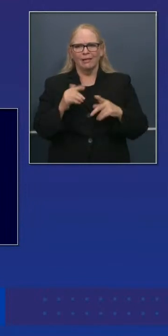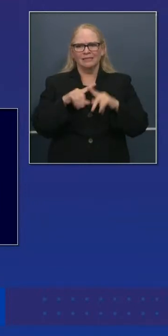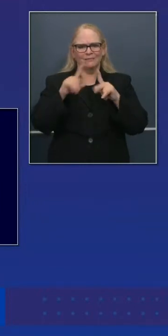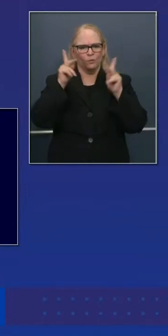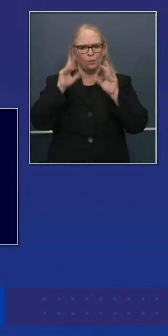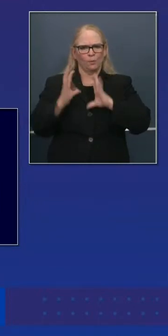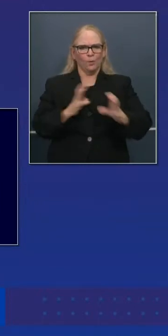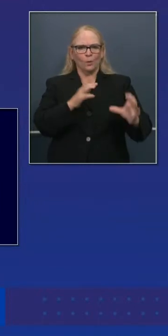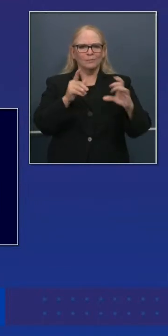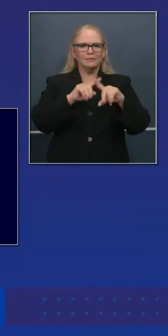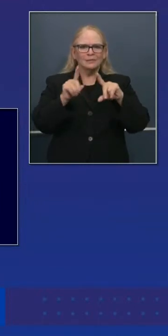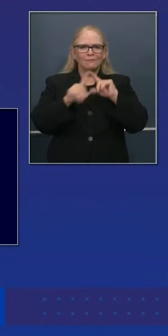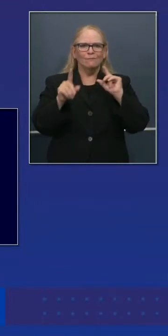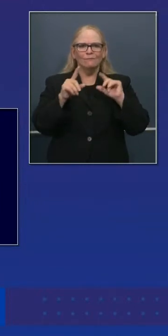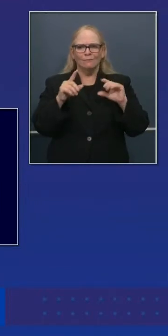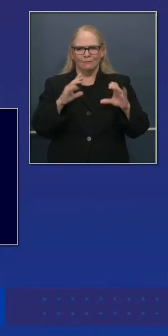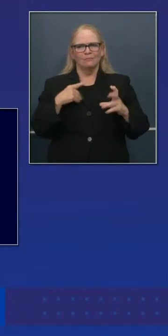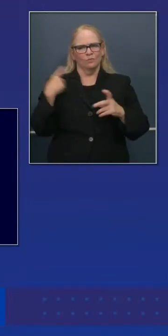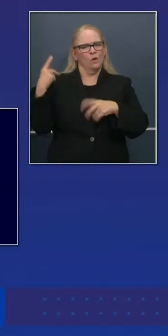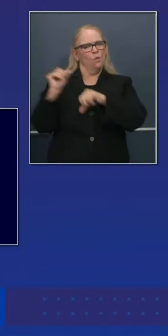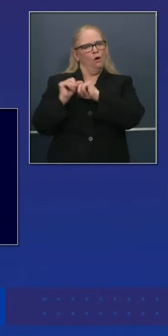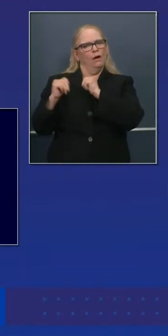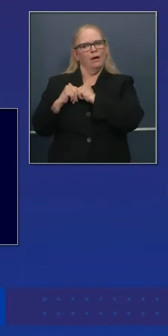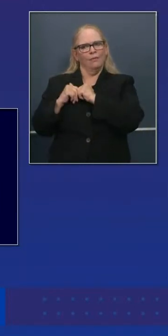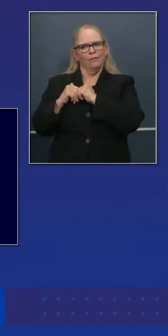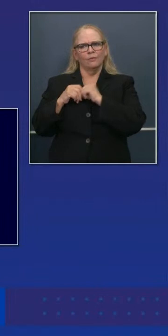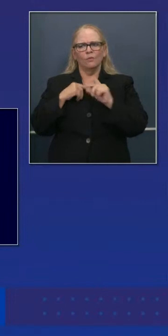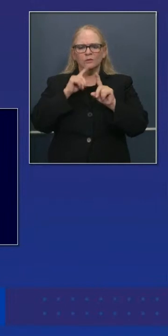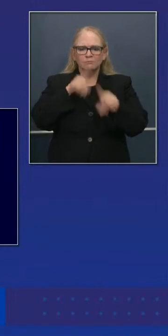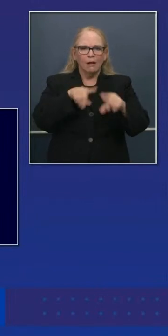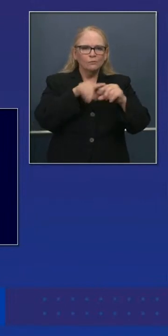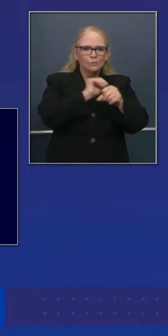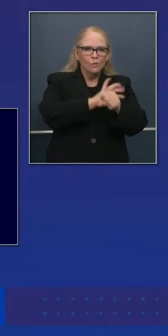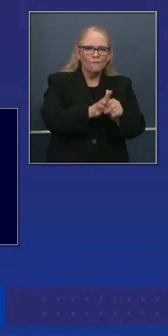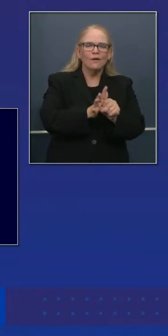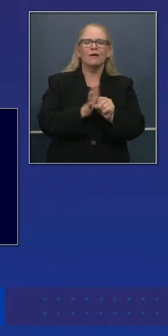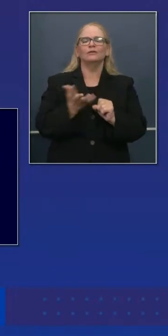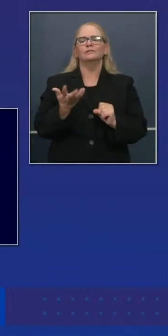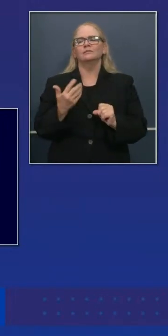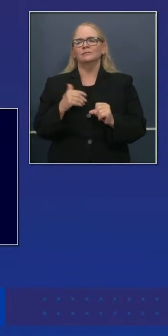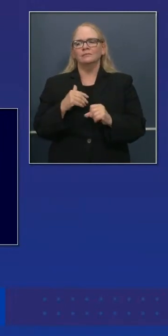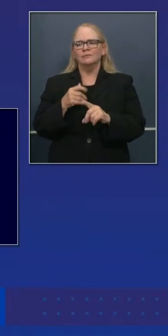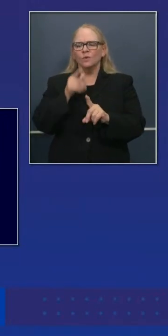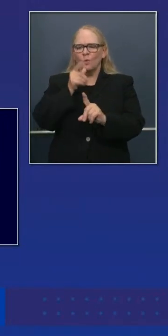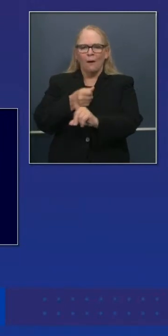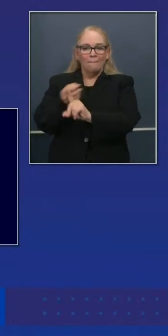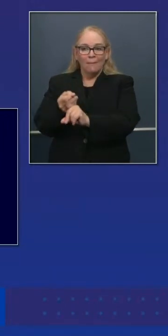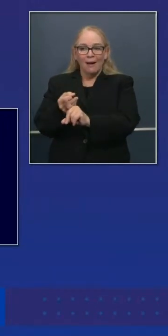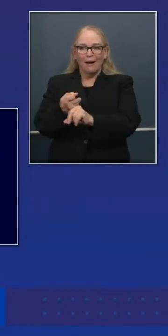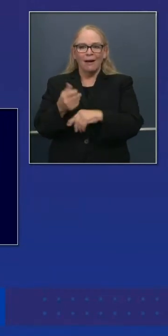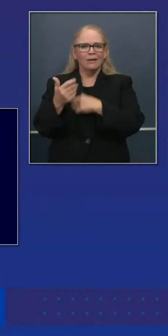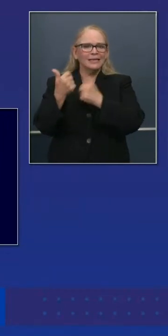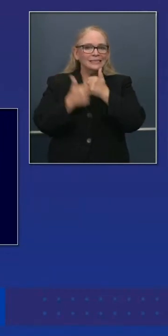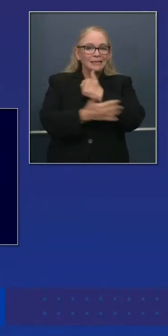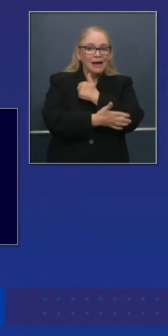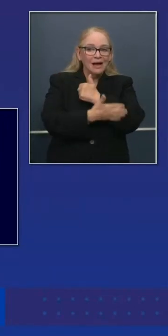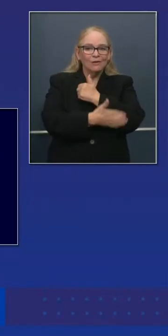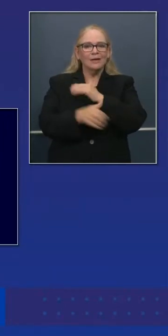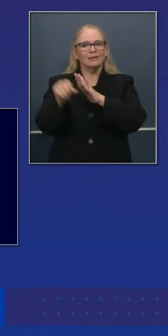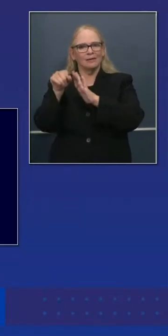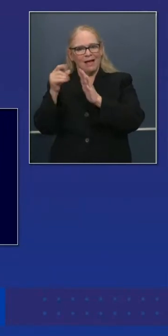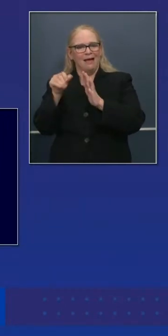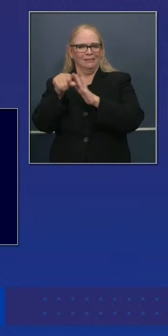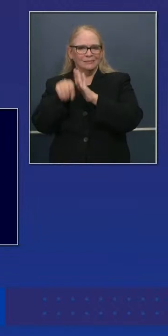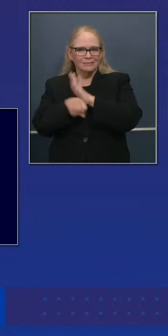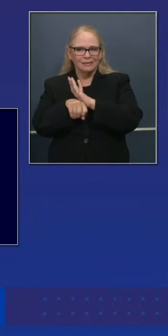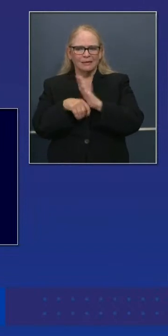responding to COVID-19 and all of the different impacts for California, our counties, our state as a whole. Her